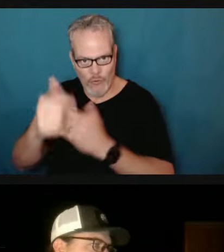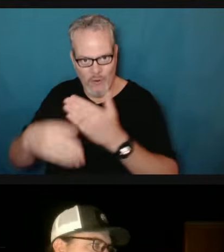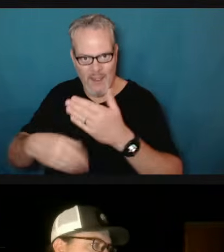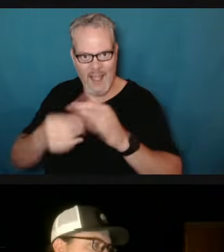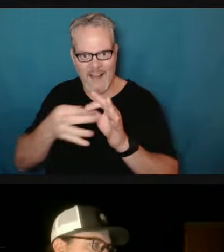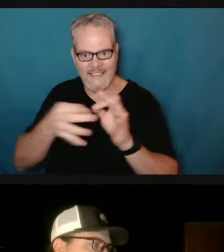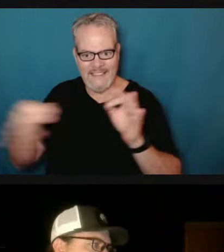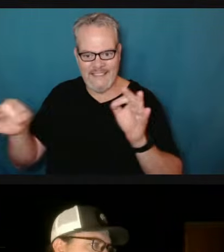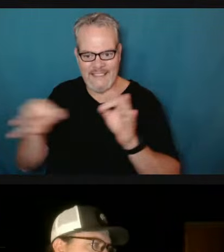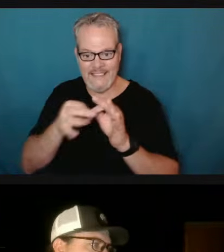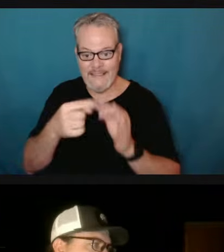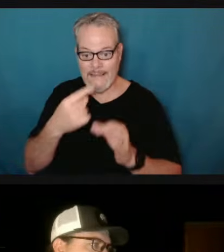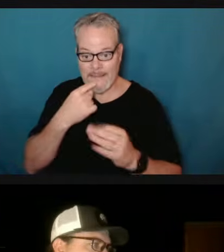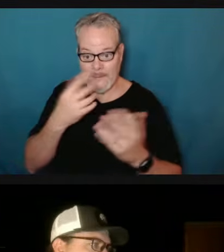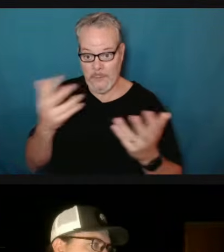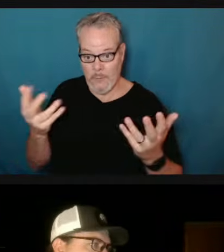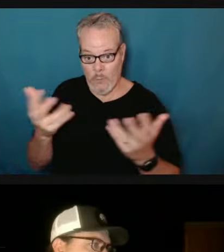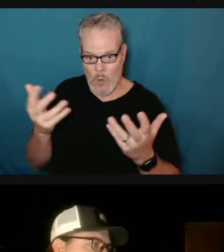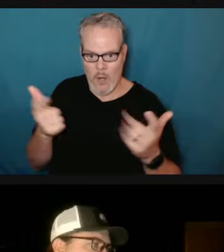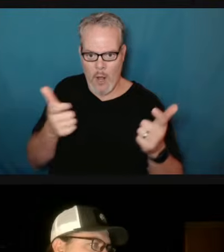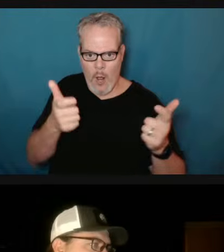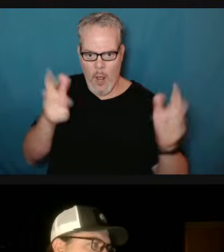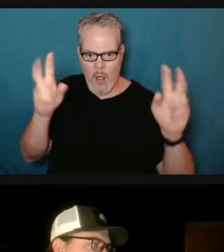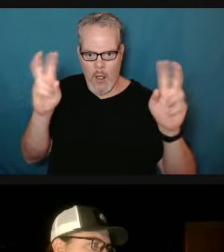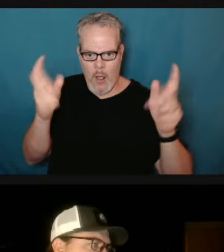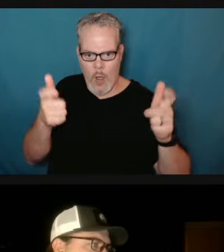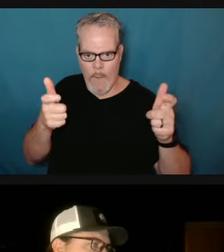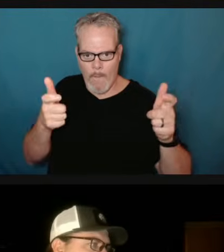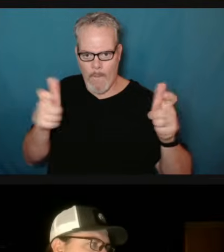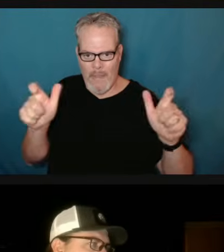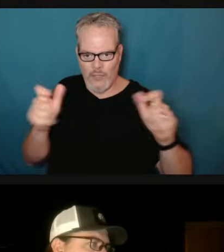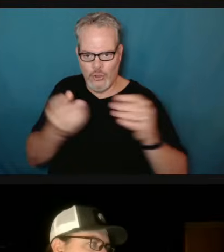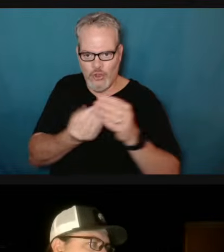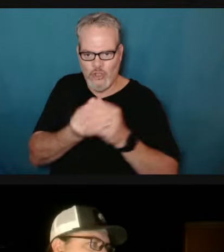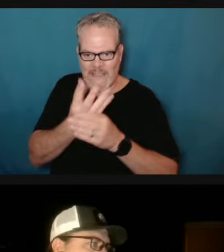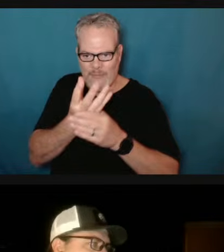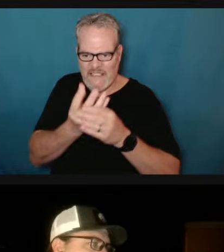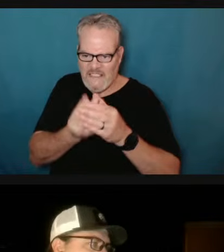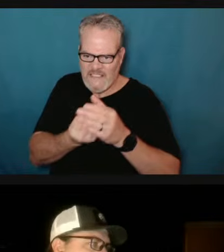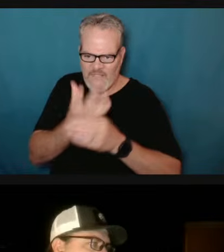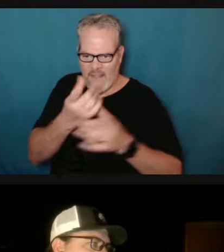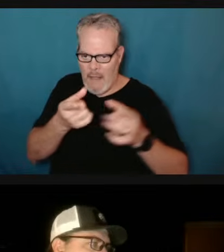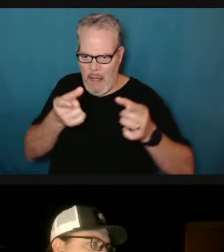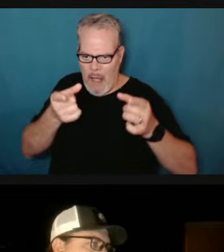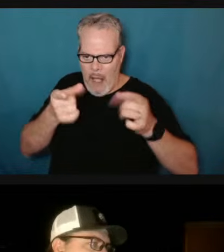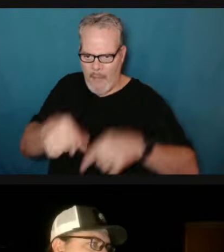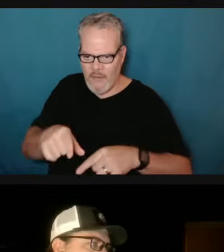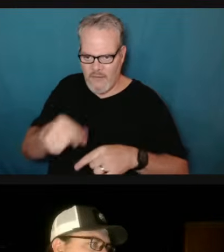major subsidence event took place in the Helena Fault System on November 29th,